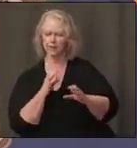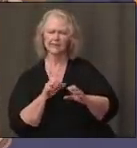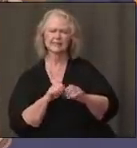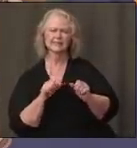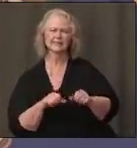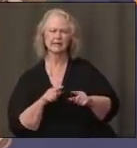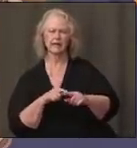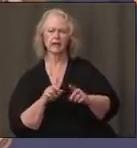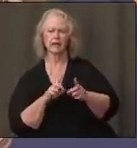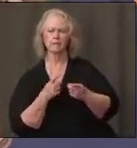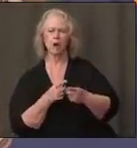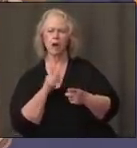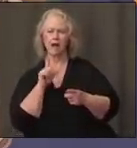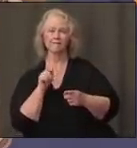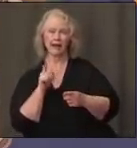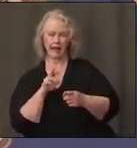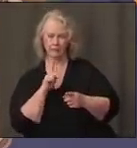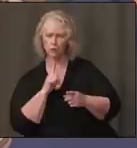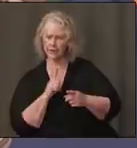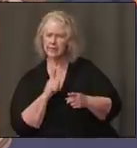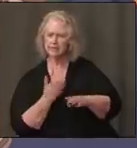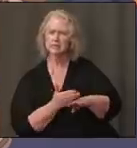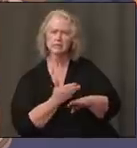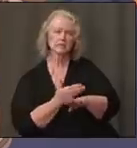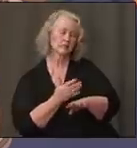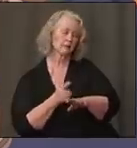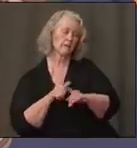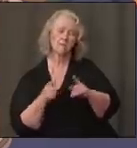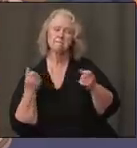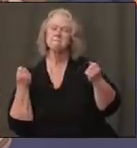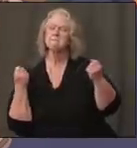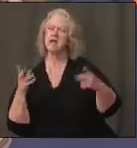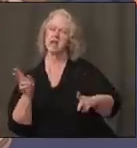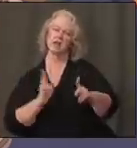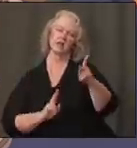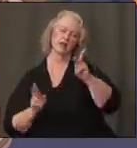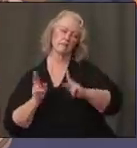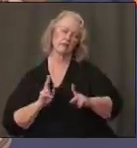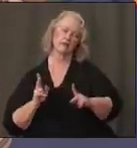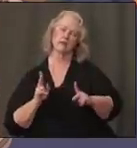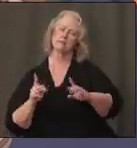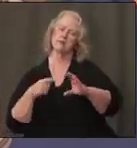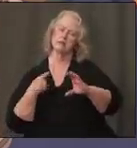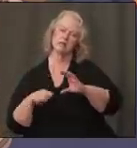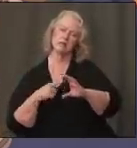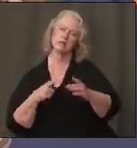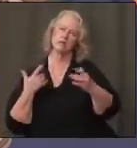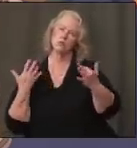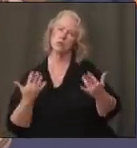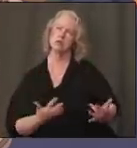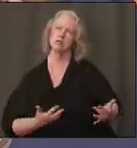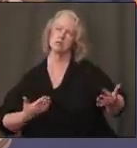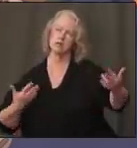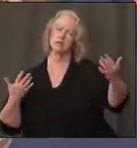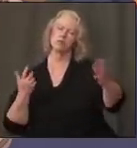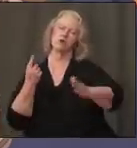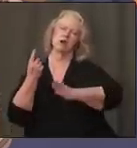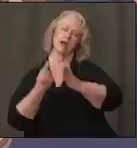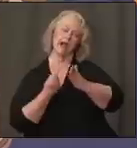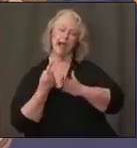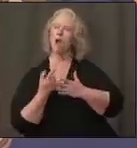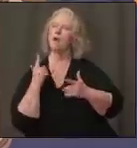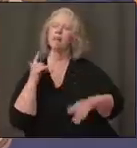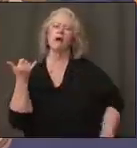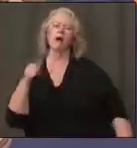of Labor is ramped up. We still have many people emailing us saying they're waiting hours on the phone just for it to hang up on